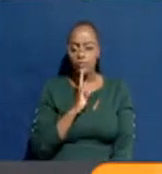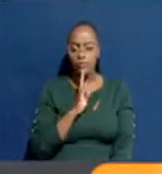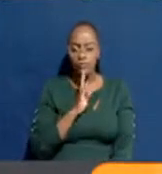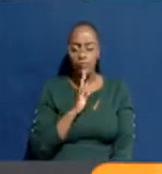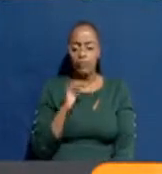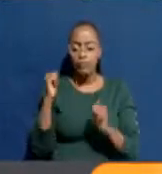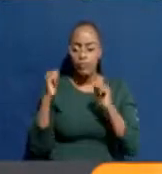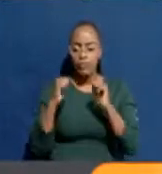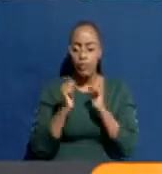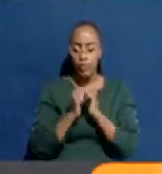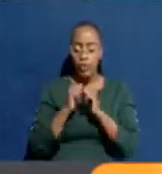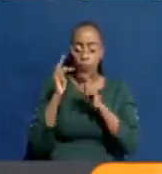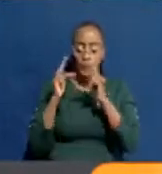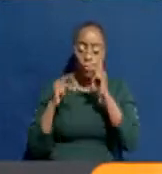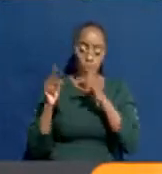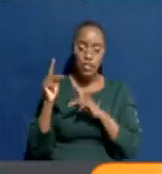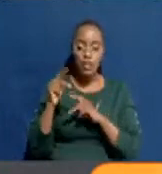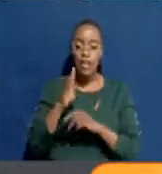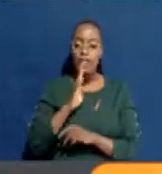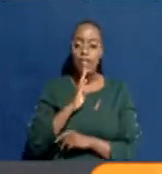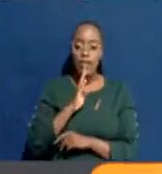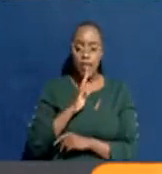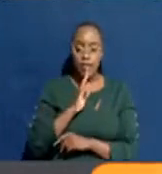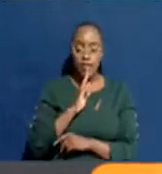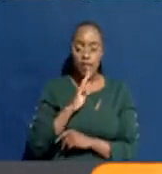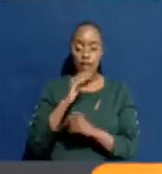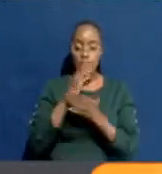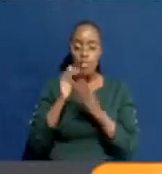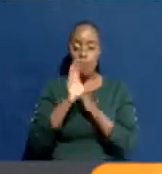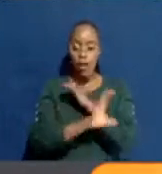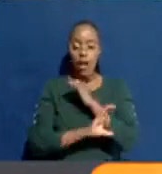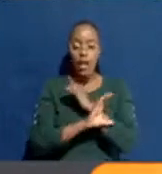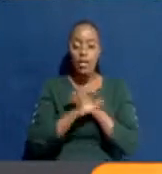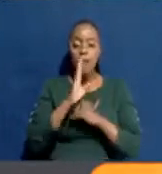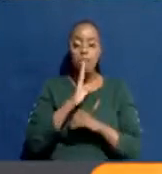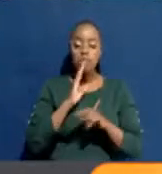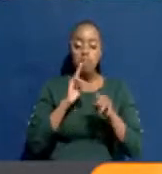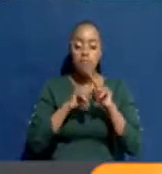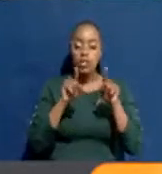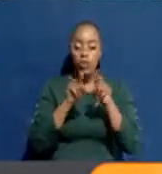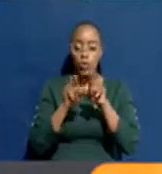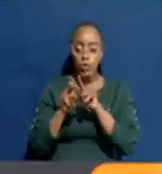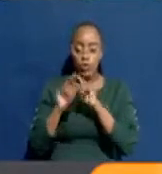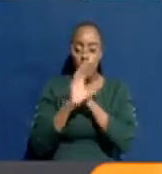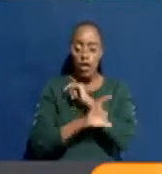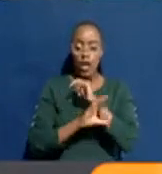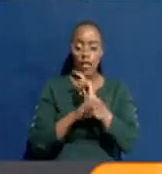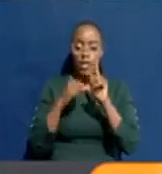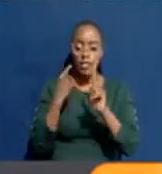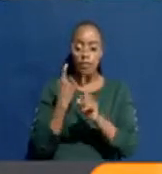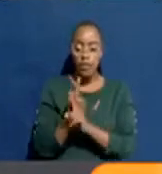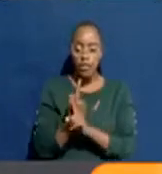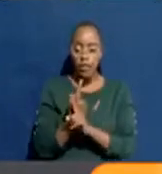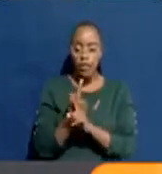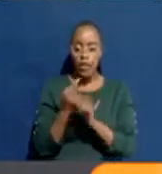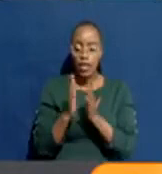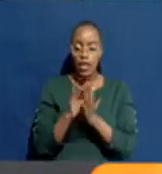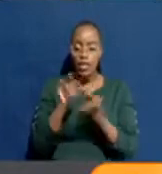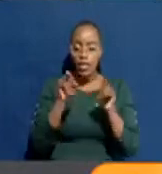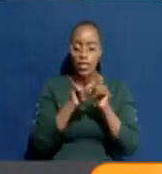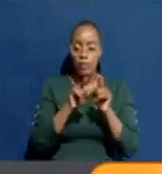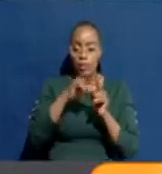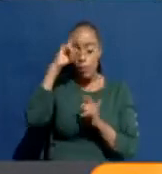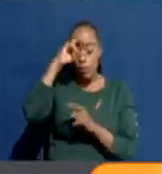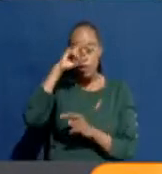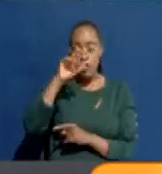I agree with Professor Dongo. Debt, some countries borrow. But also, countries are different. And that is the same wisdom